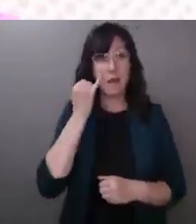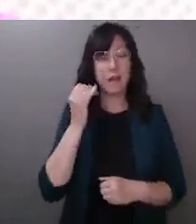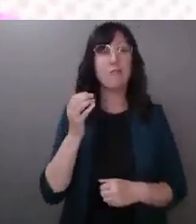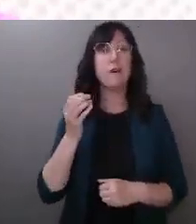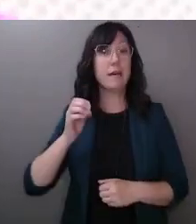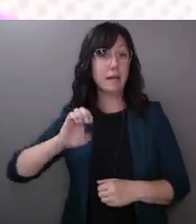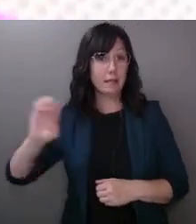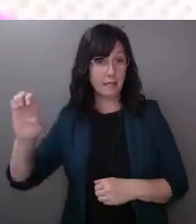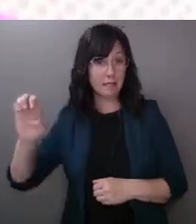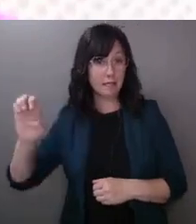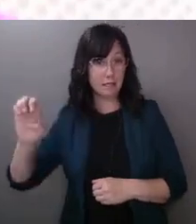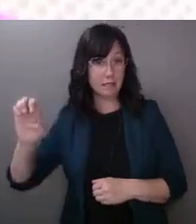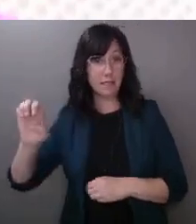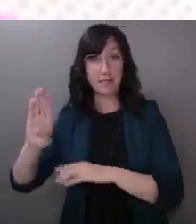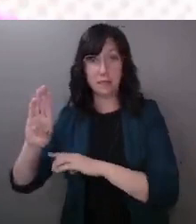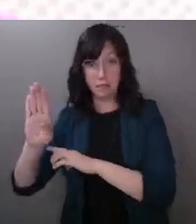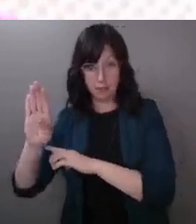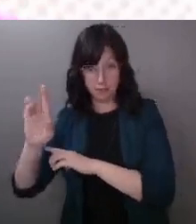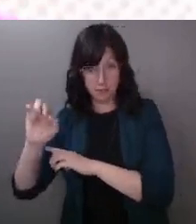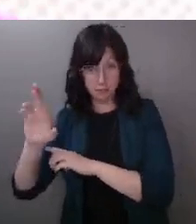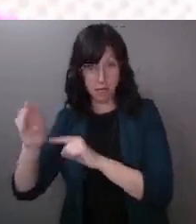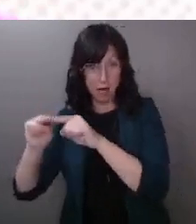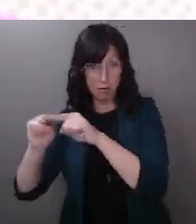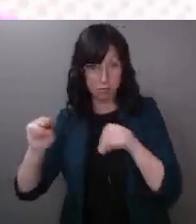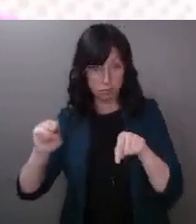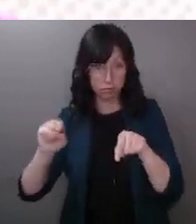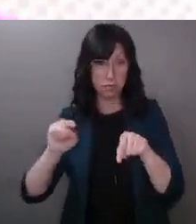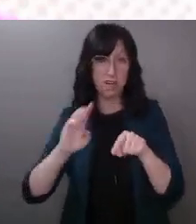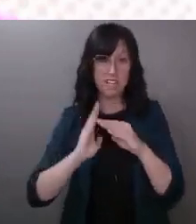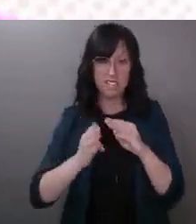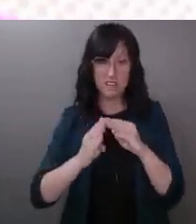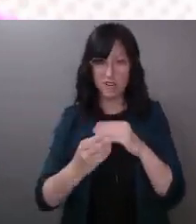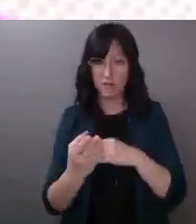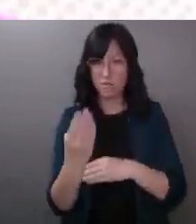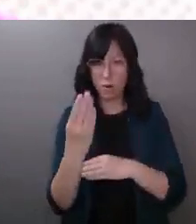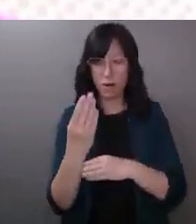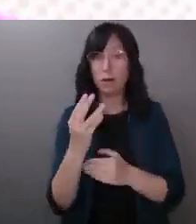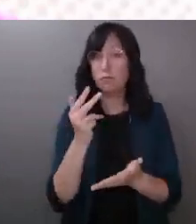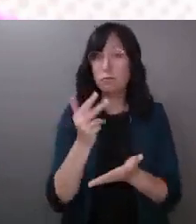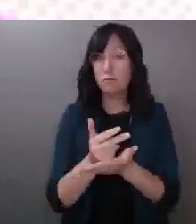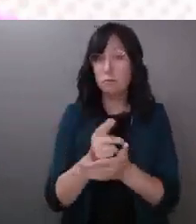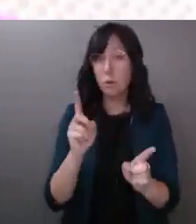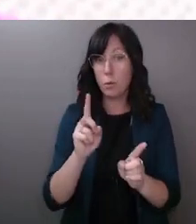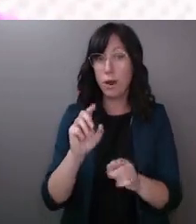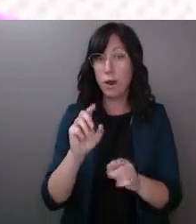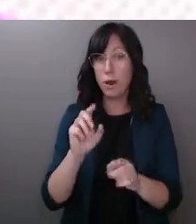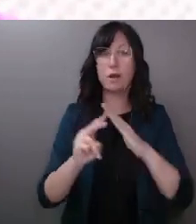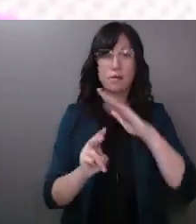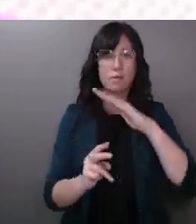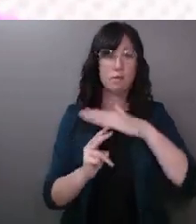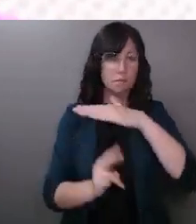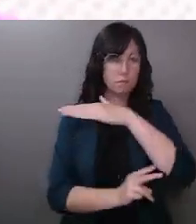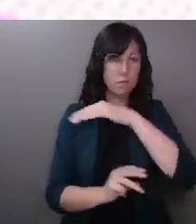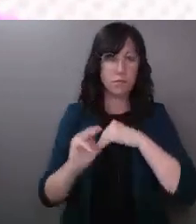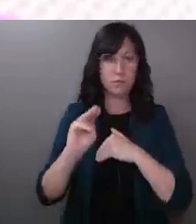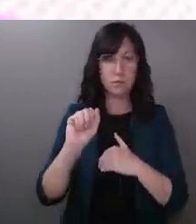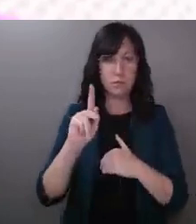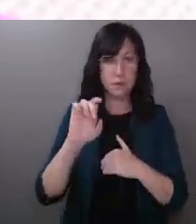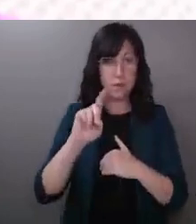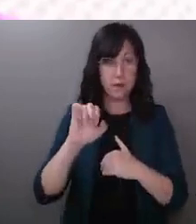Shuttle Express will run from Blair Station to downtown in the morning with stops at Mackenzie King Bridge and on Albert